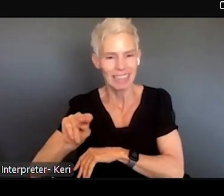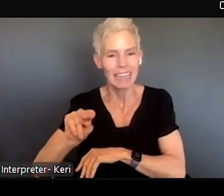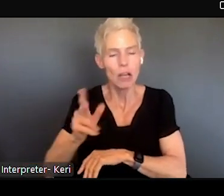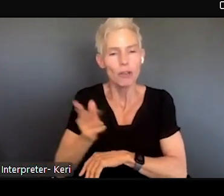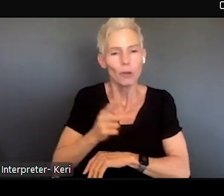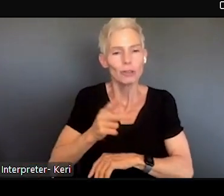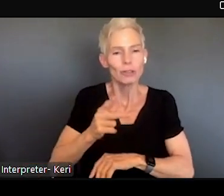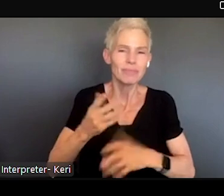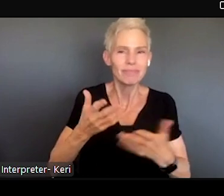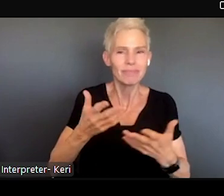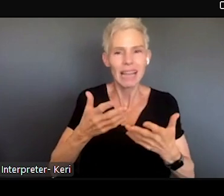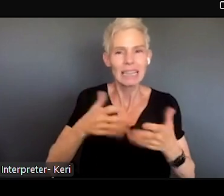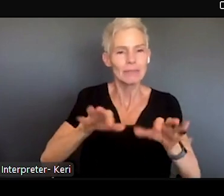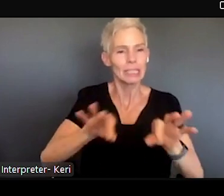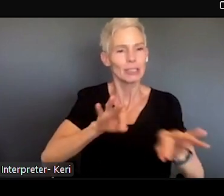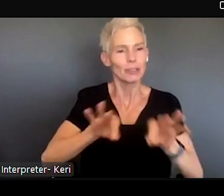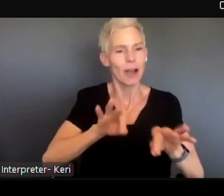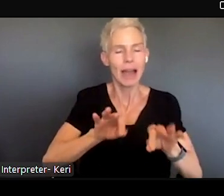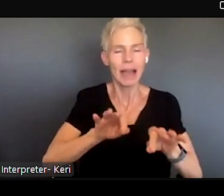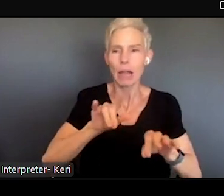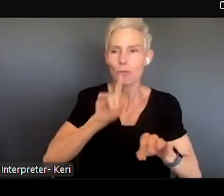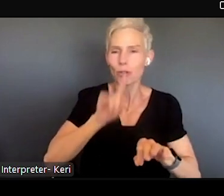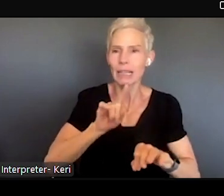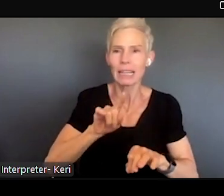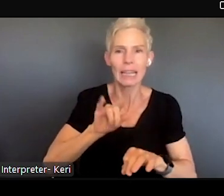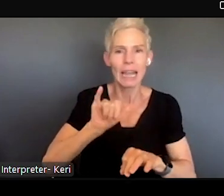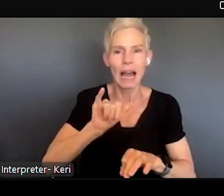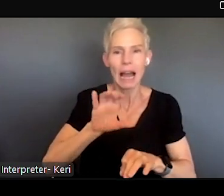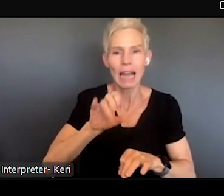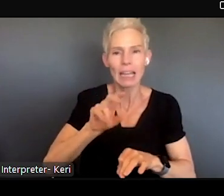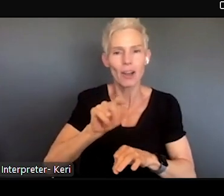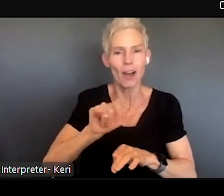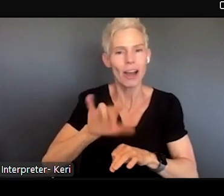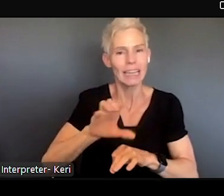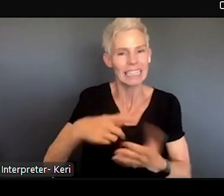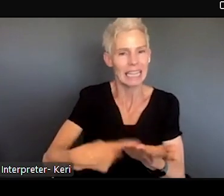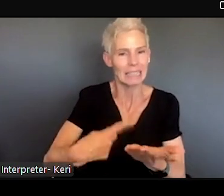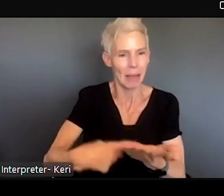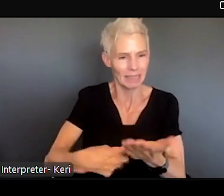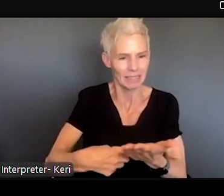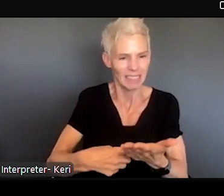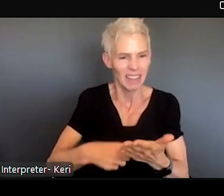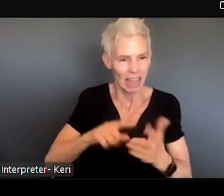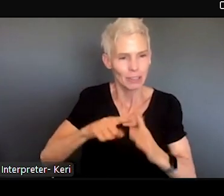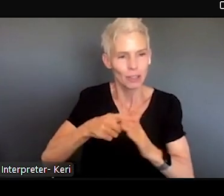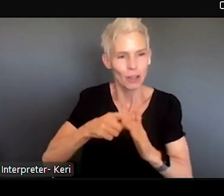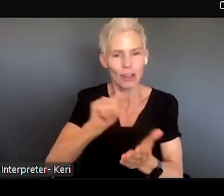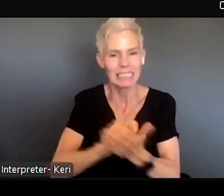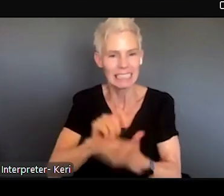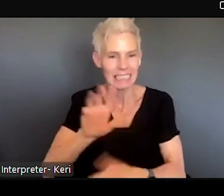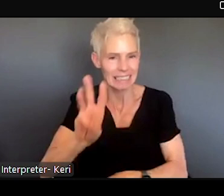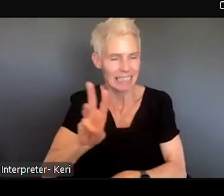kind of iconic debate, Crisis Jam Unplugged for season 6.